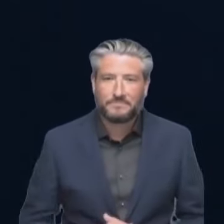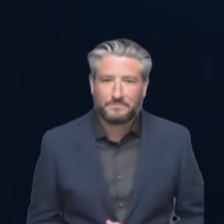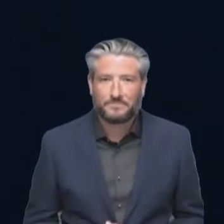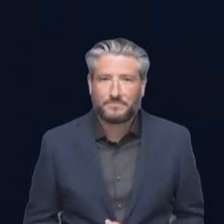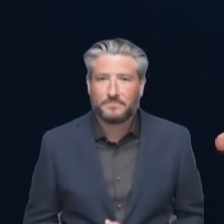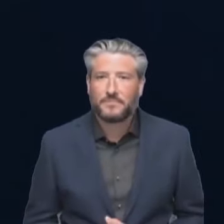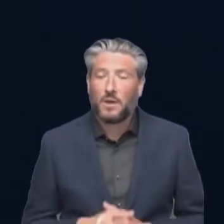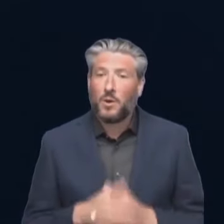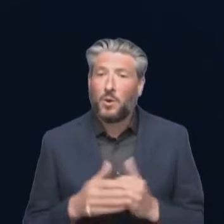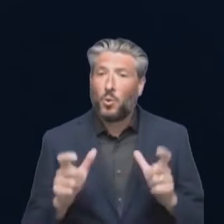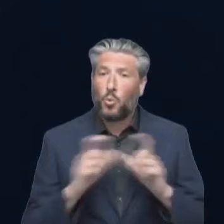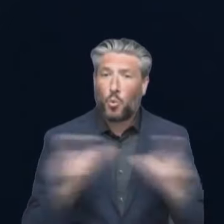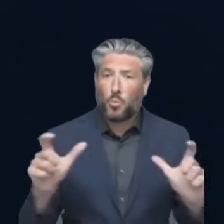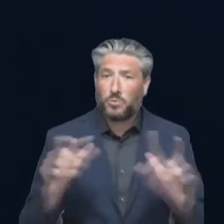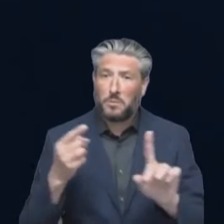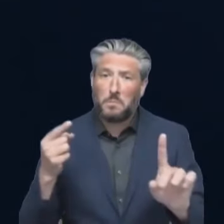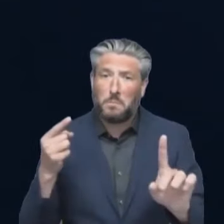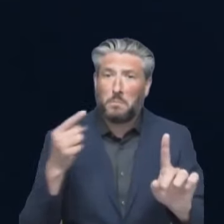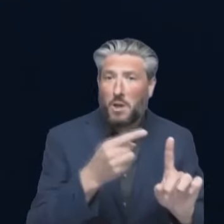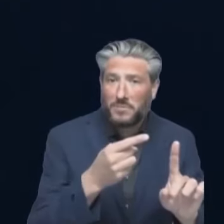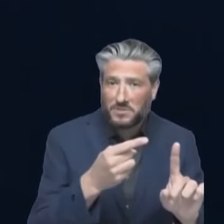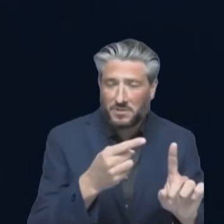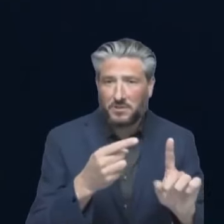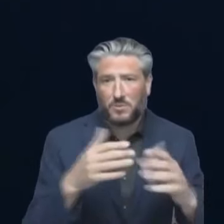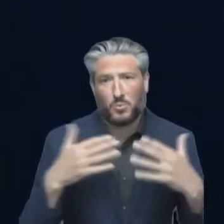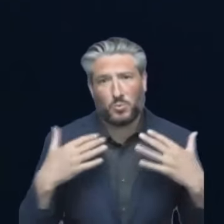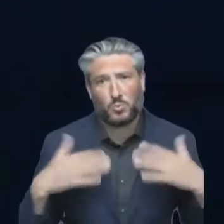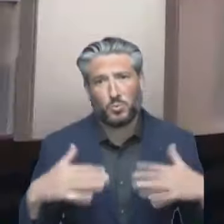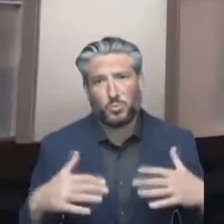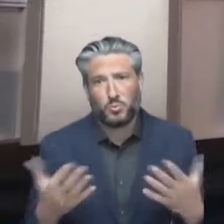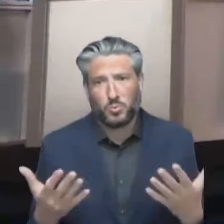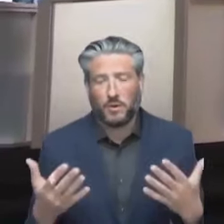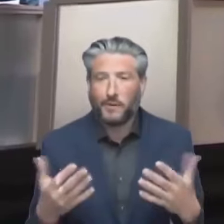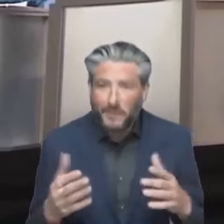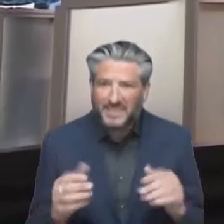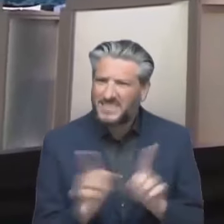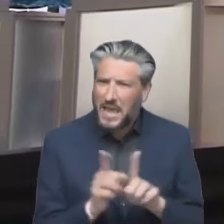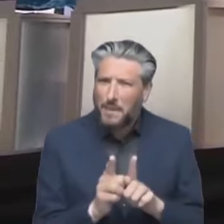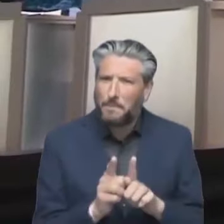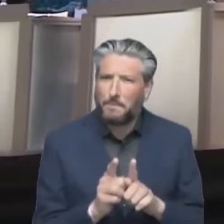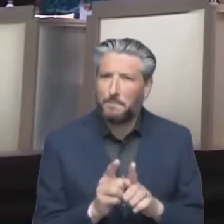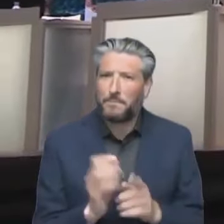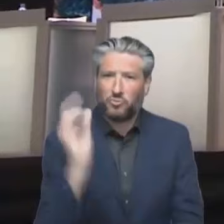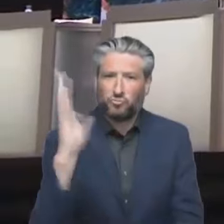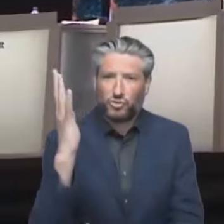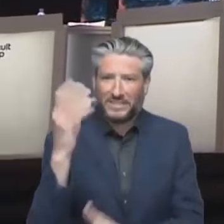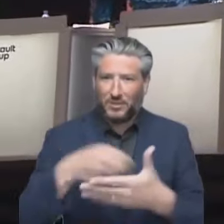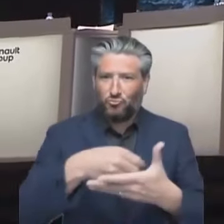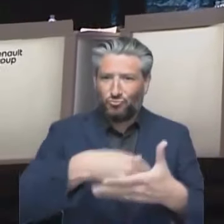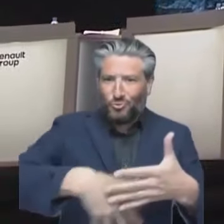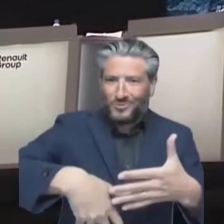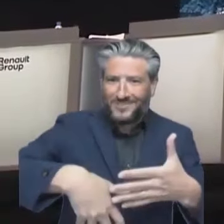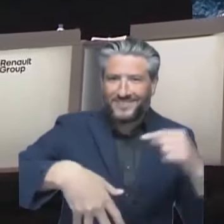roots and the lodestar of the company. The roots give the company its stability and its depth.